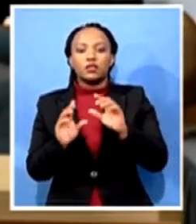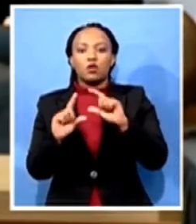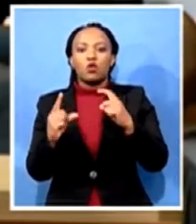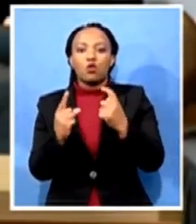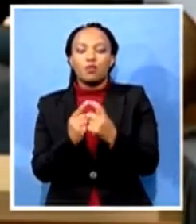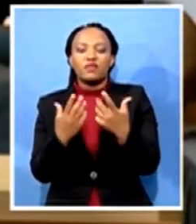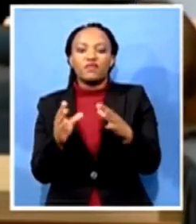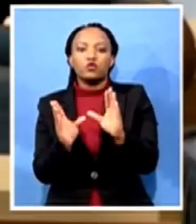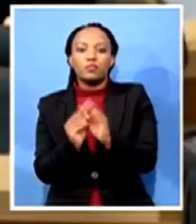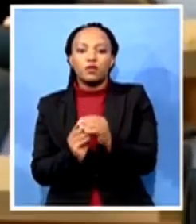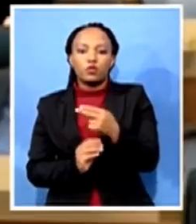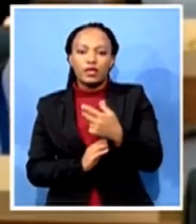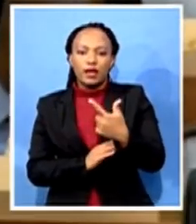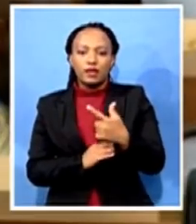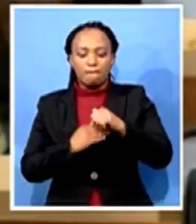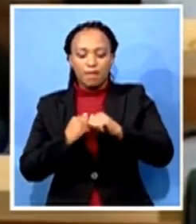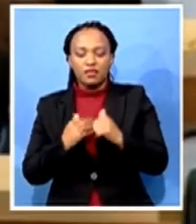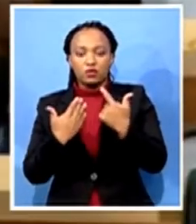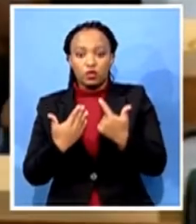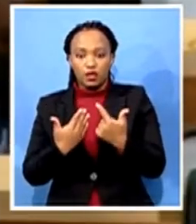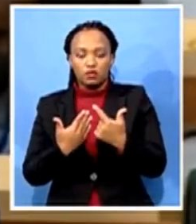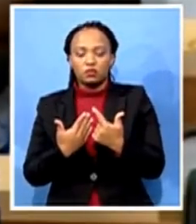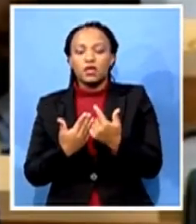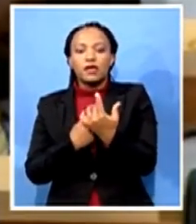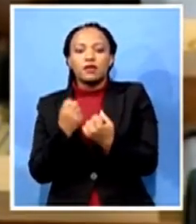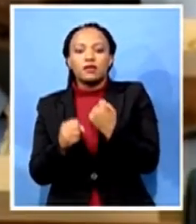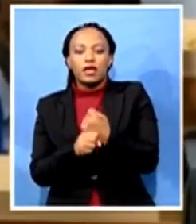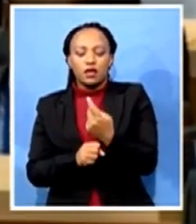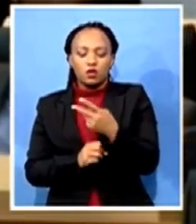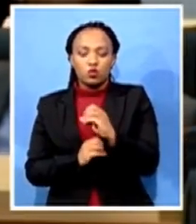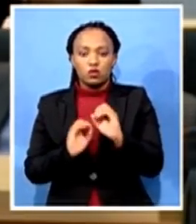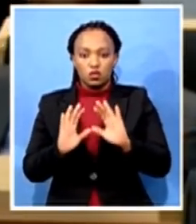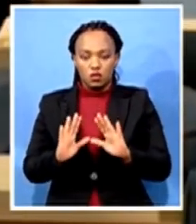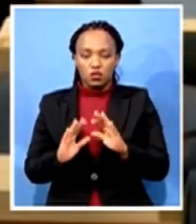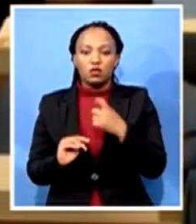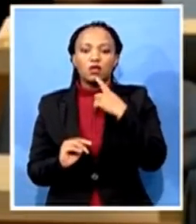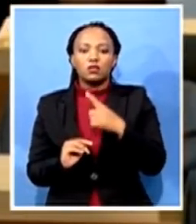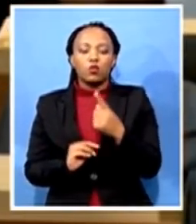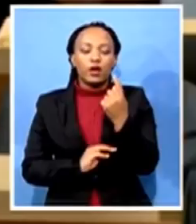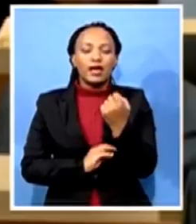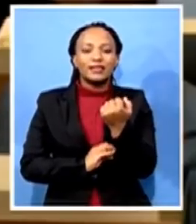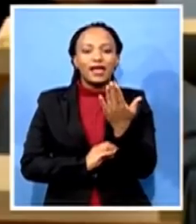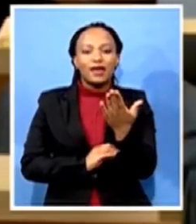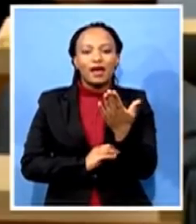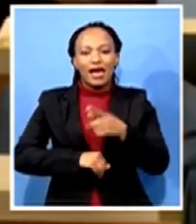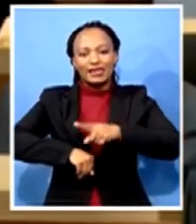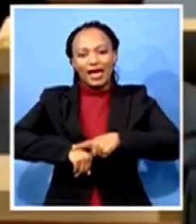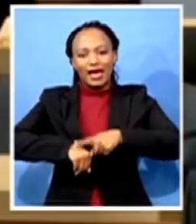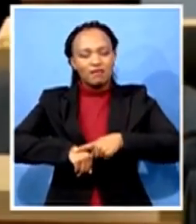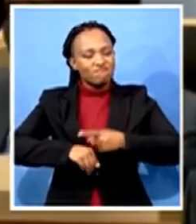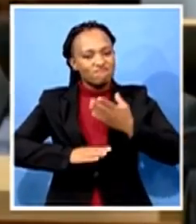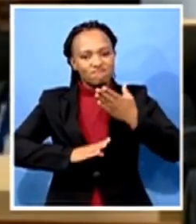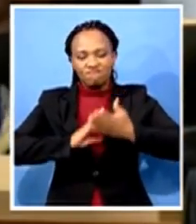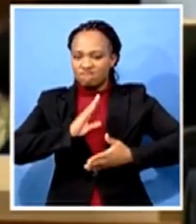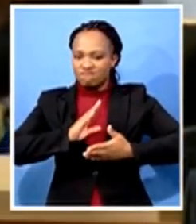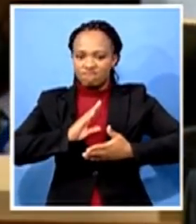and at that meeting it was noted that the tender validity period had lapsed. That committee resolved that